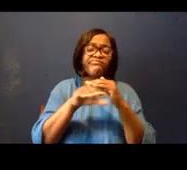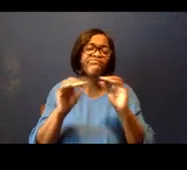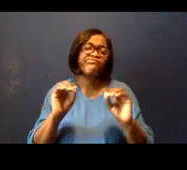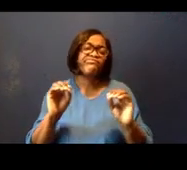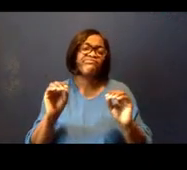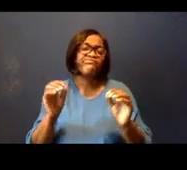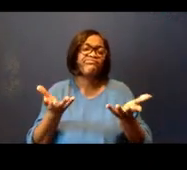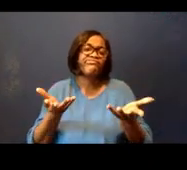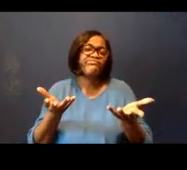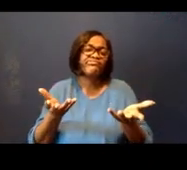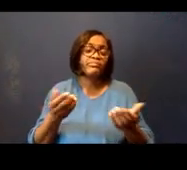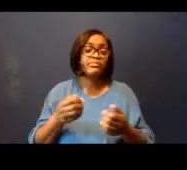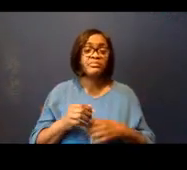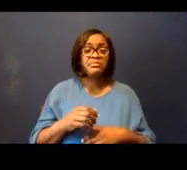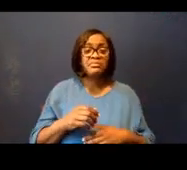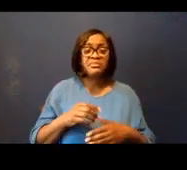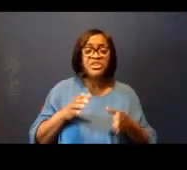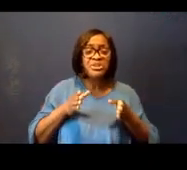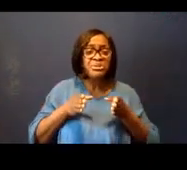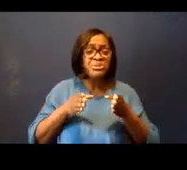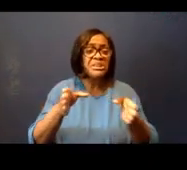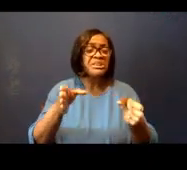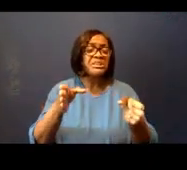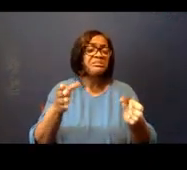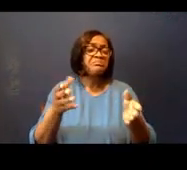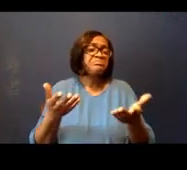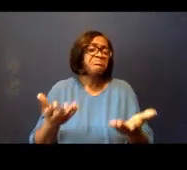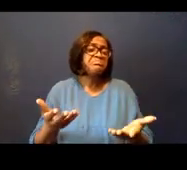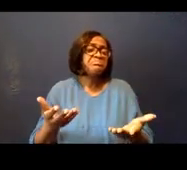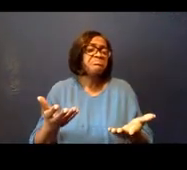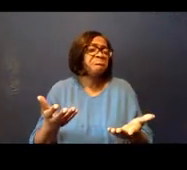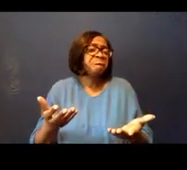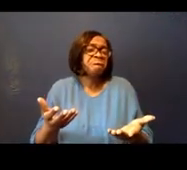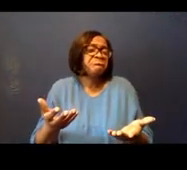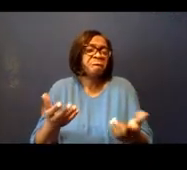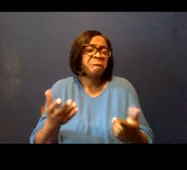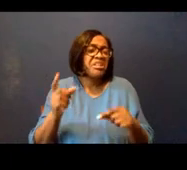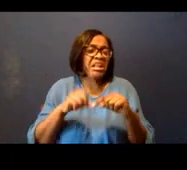and they had to